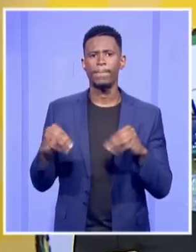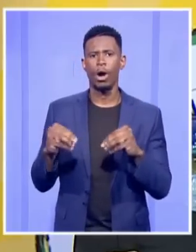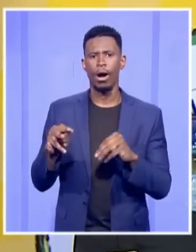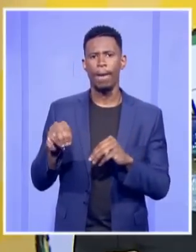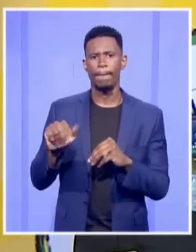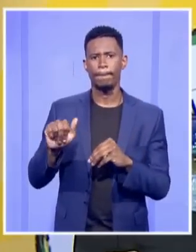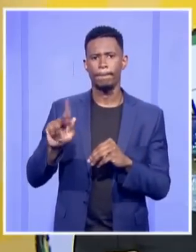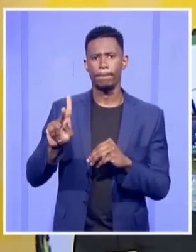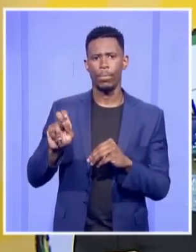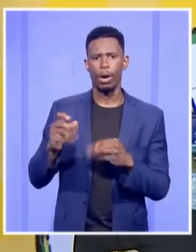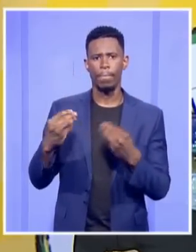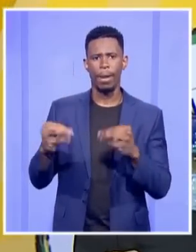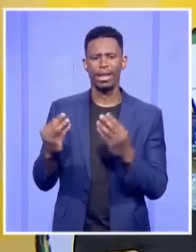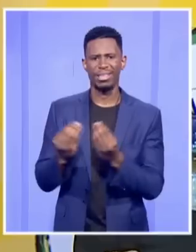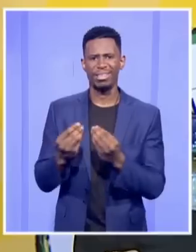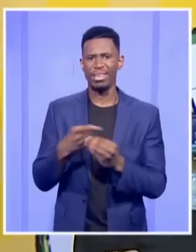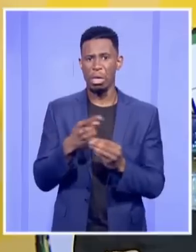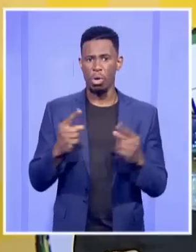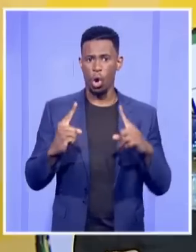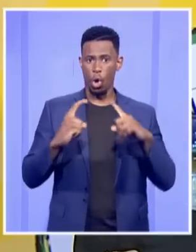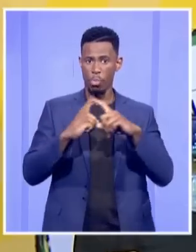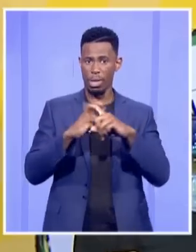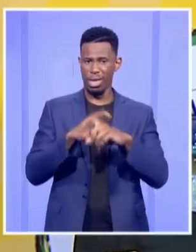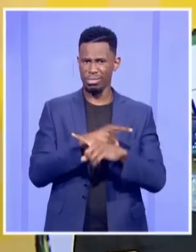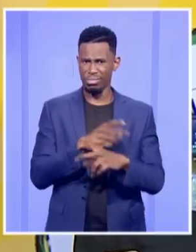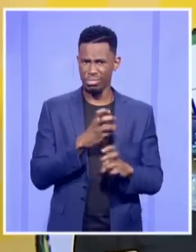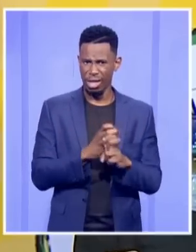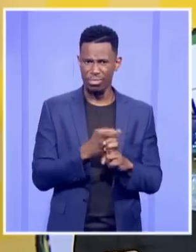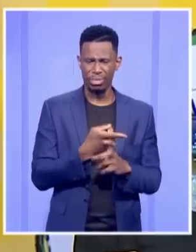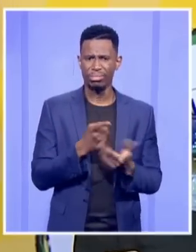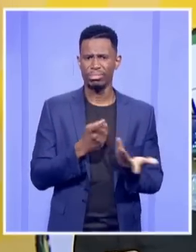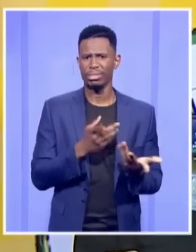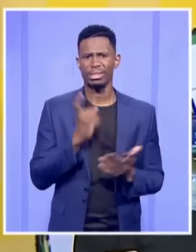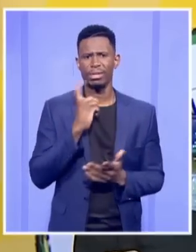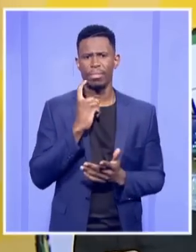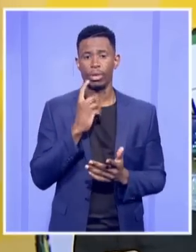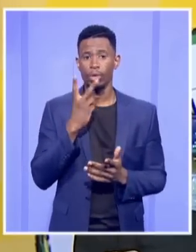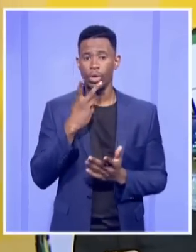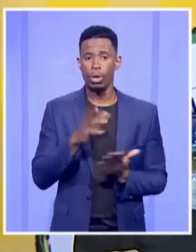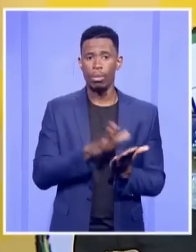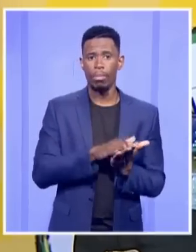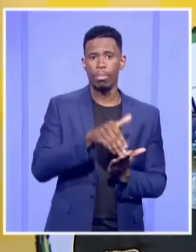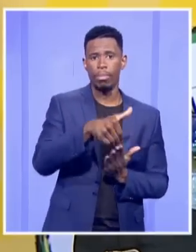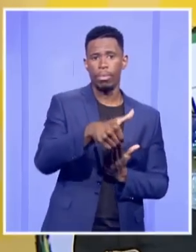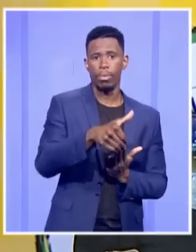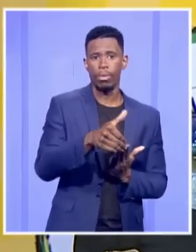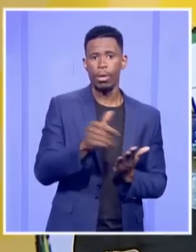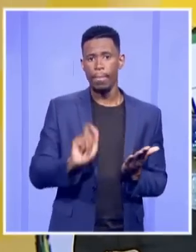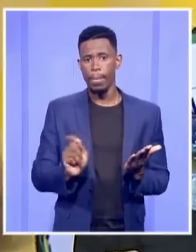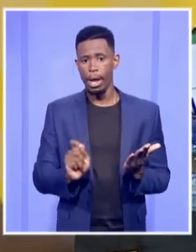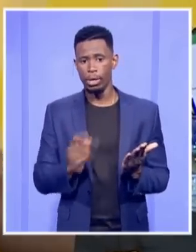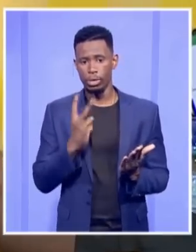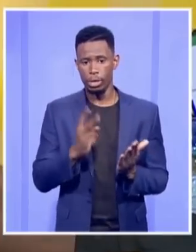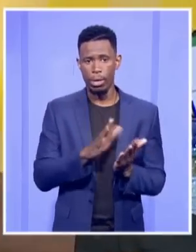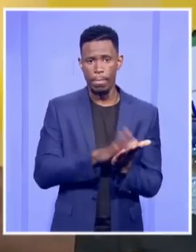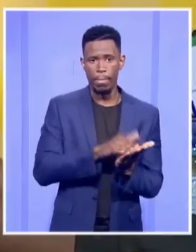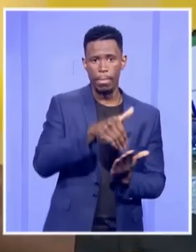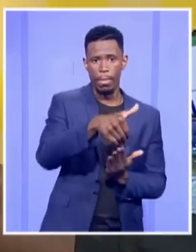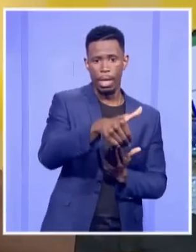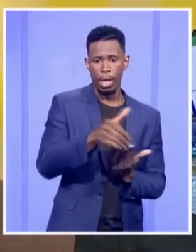media. It's nothing complicated. You saw the notepad with a pen.